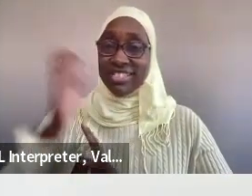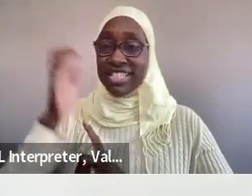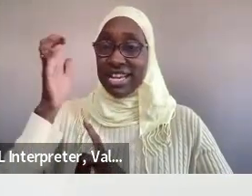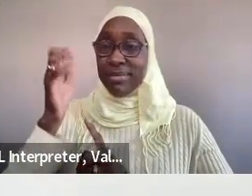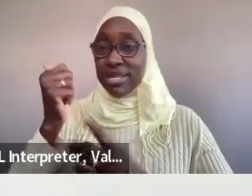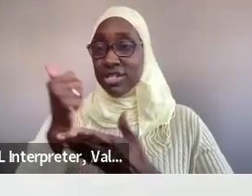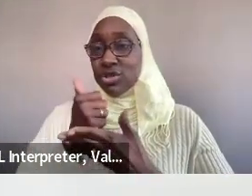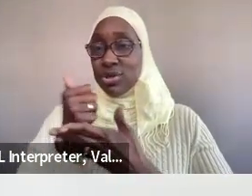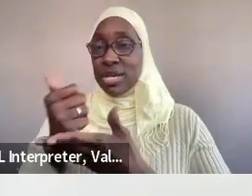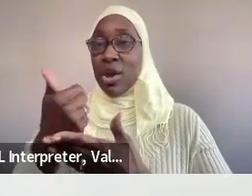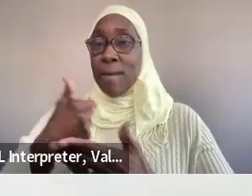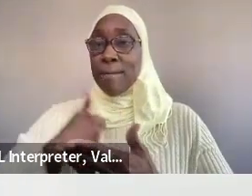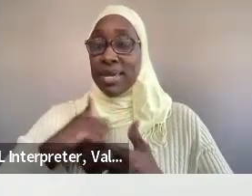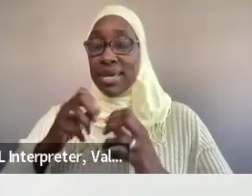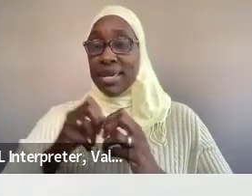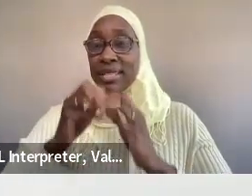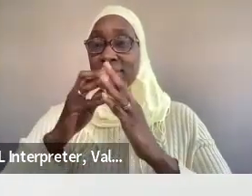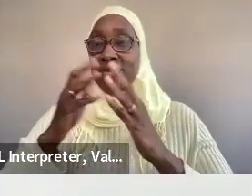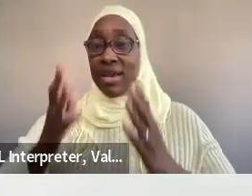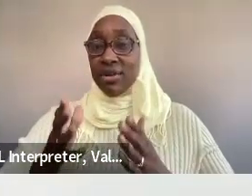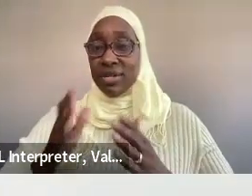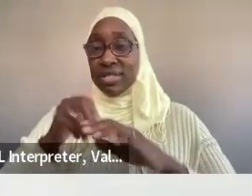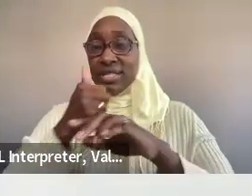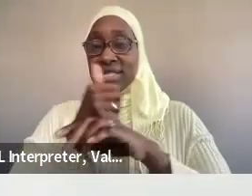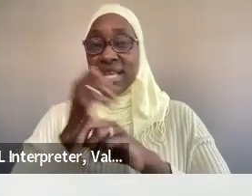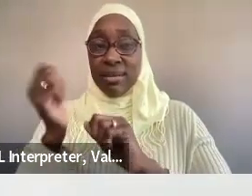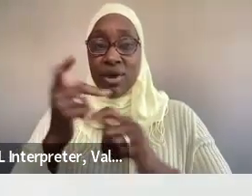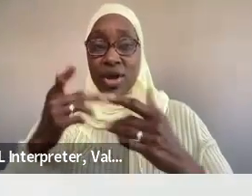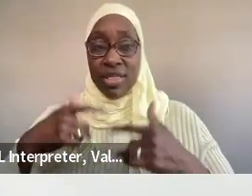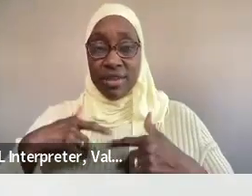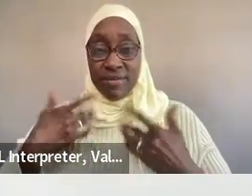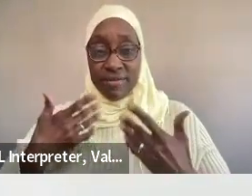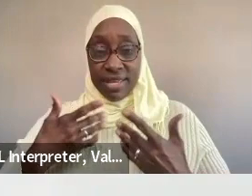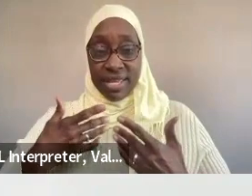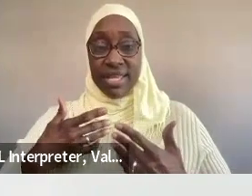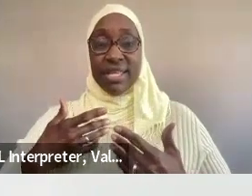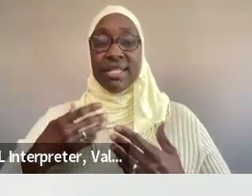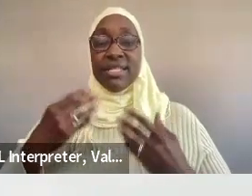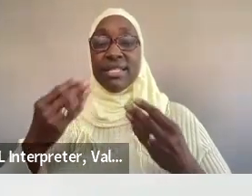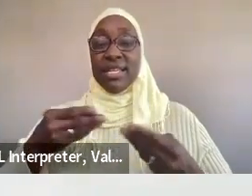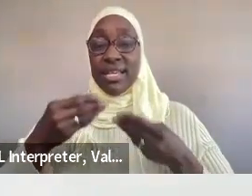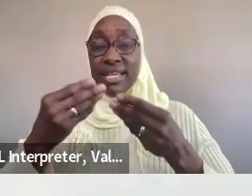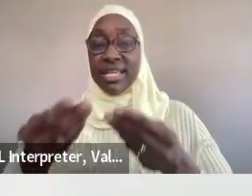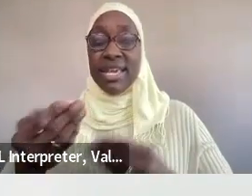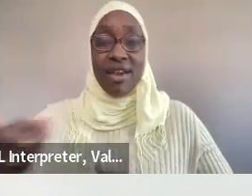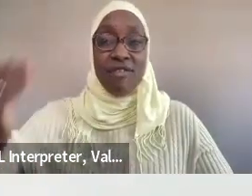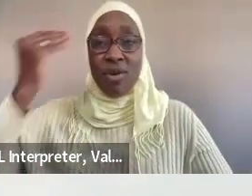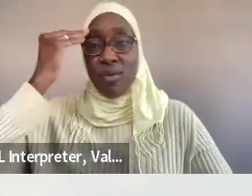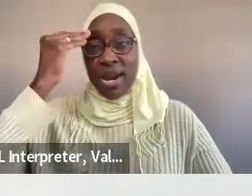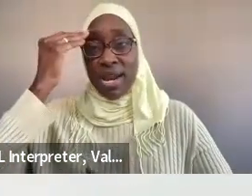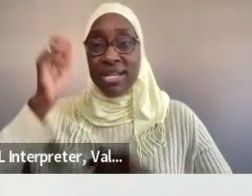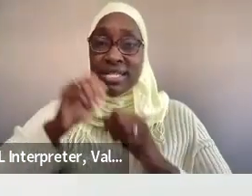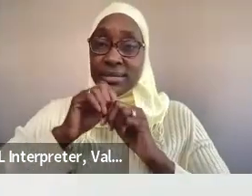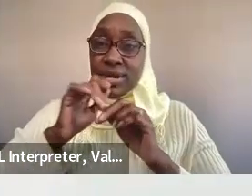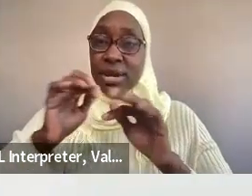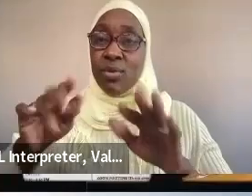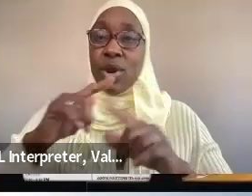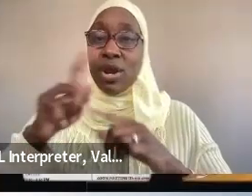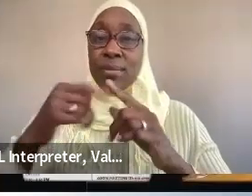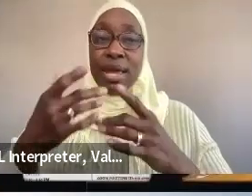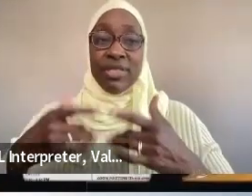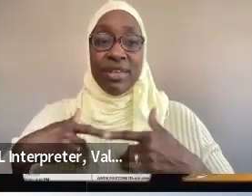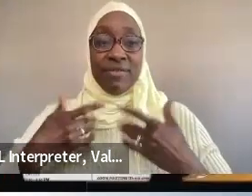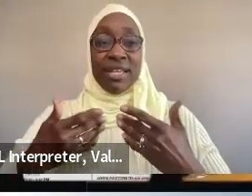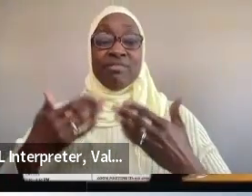the events, raise awareness, spread word about the event, promote it. So thank you.